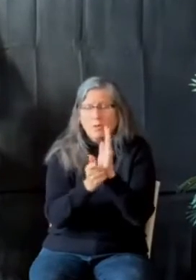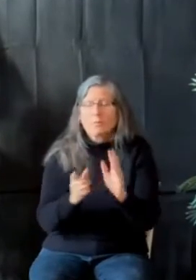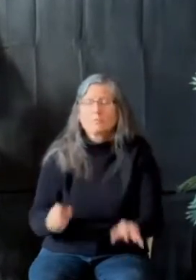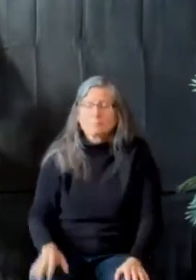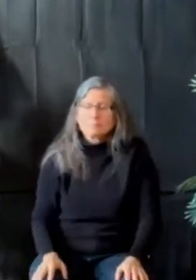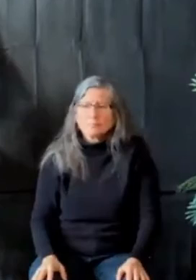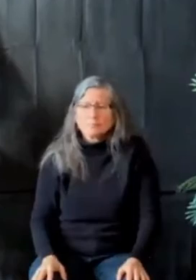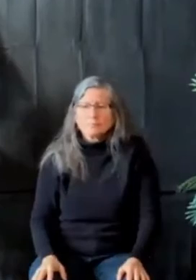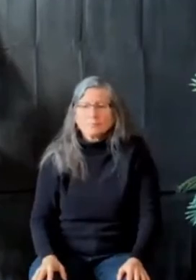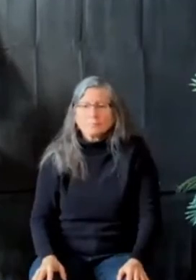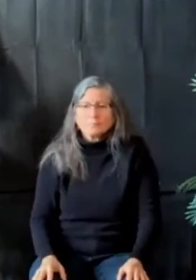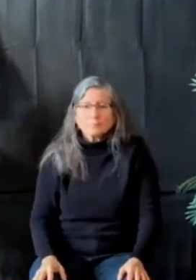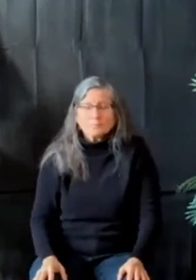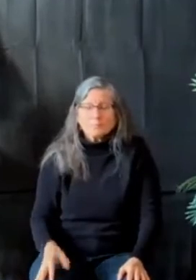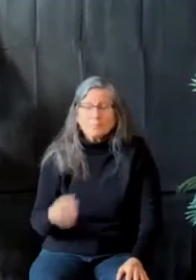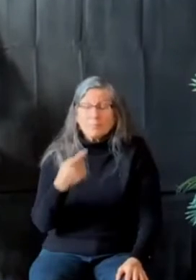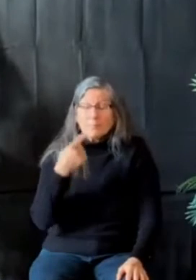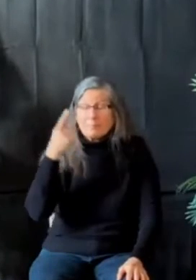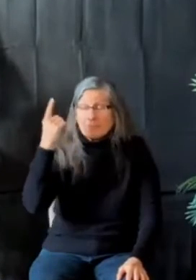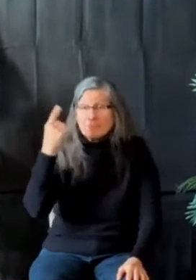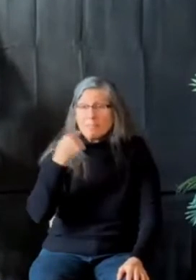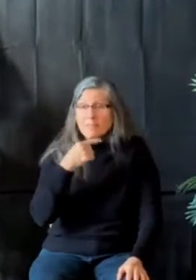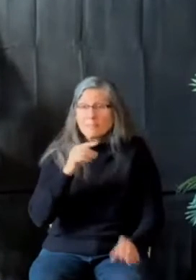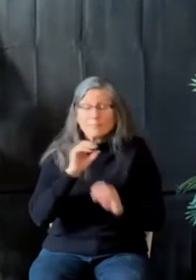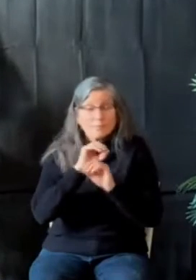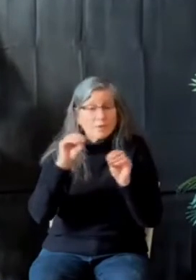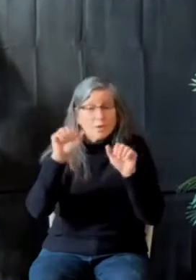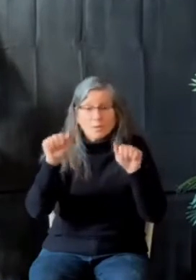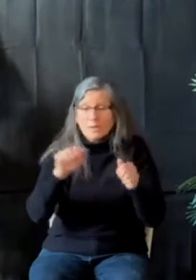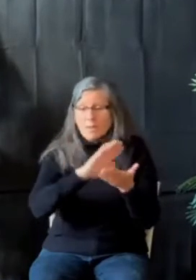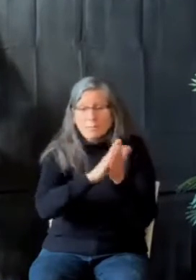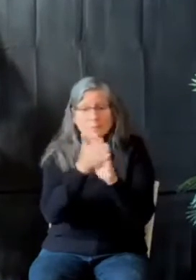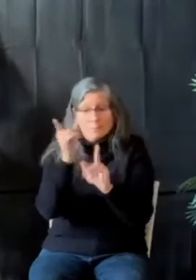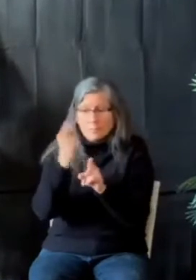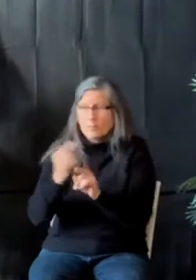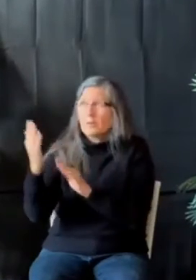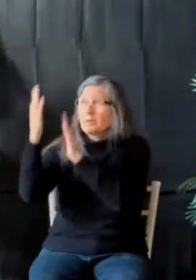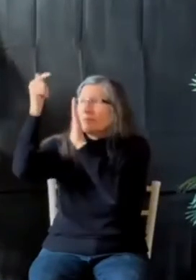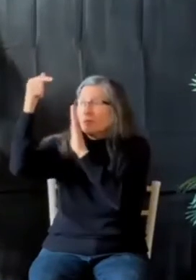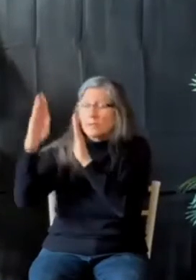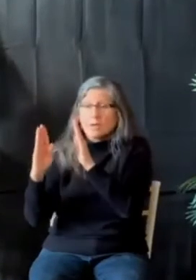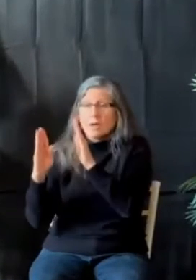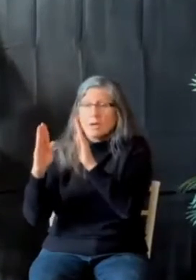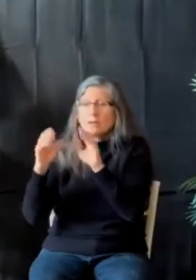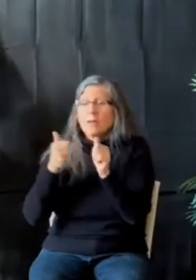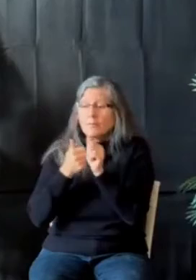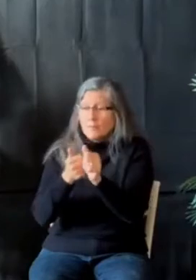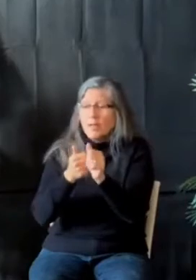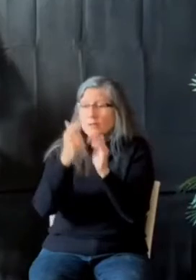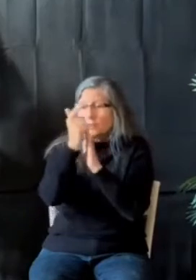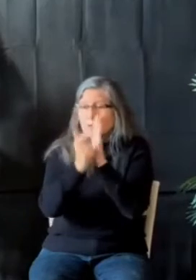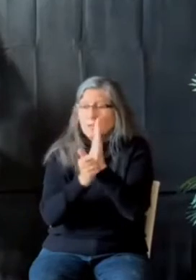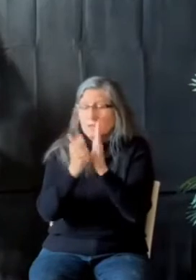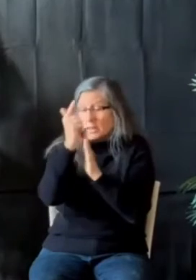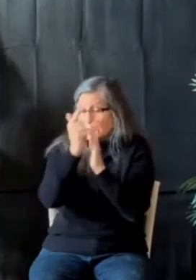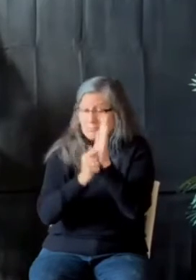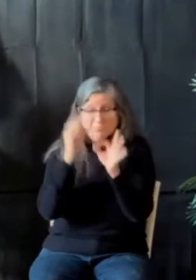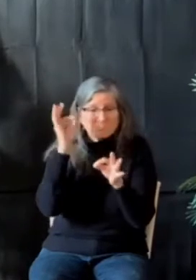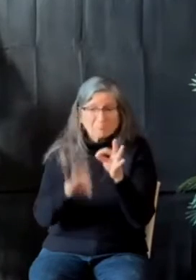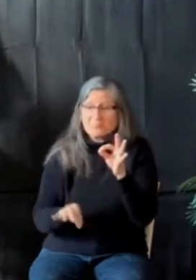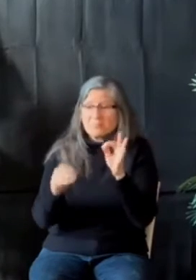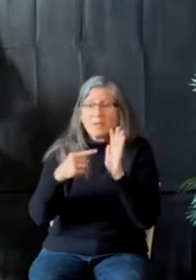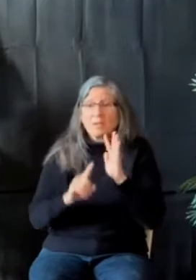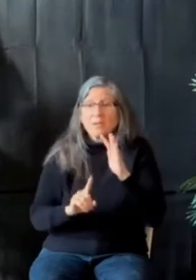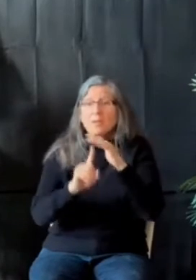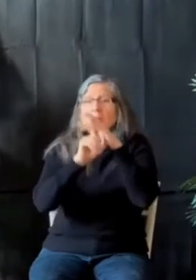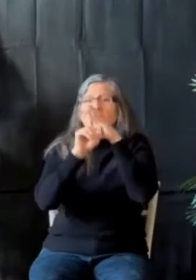He says here, no one can be made right with God by doing what the law commands. The law simply